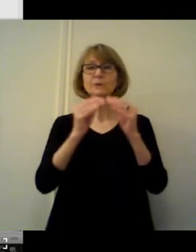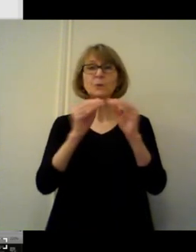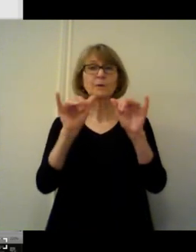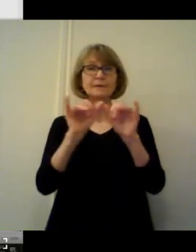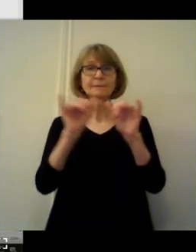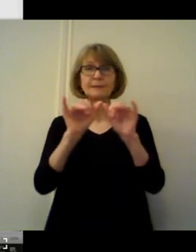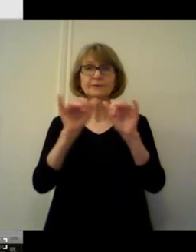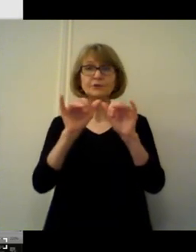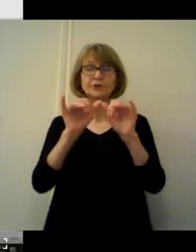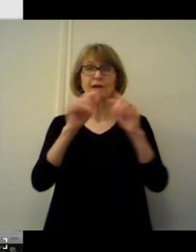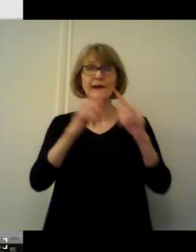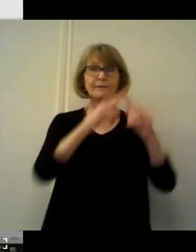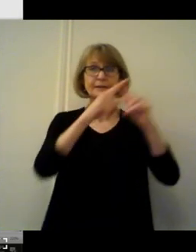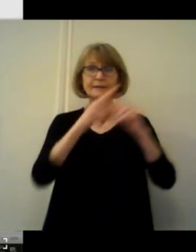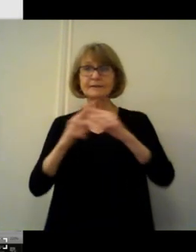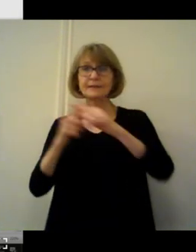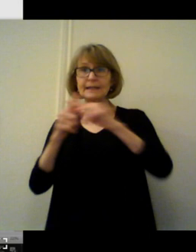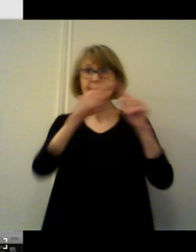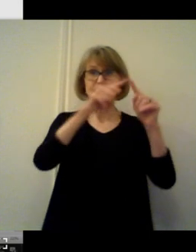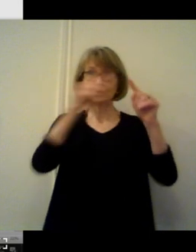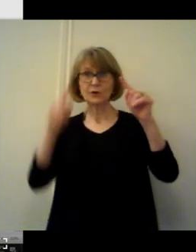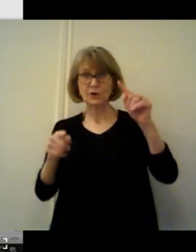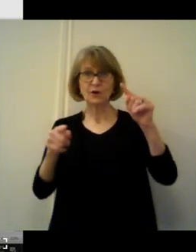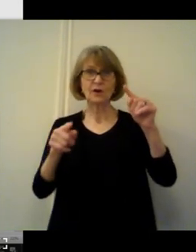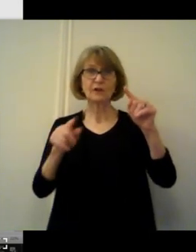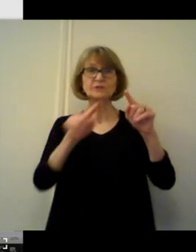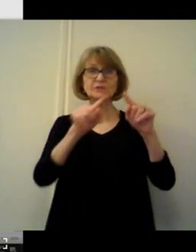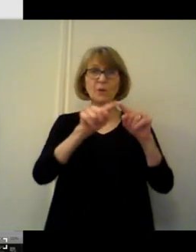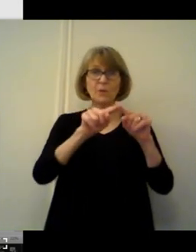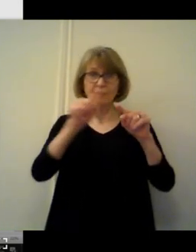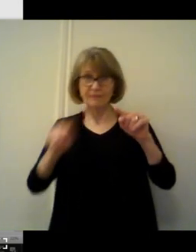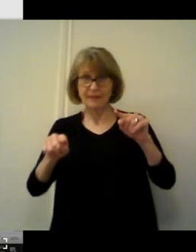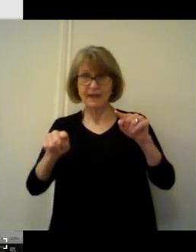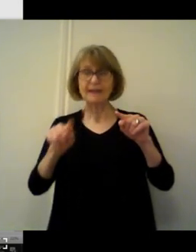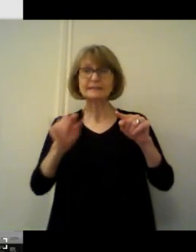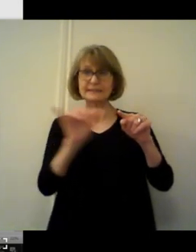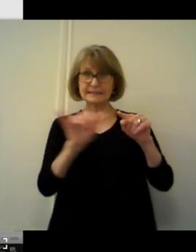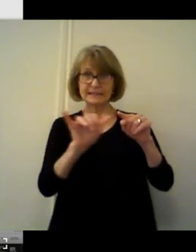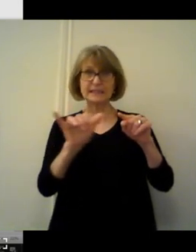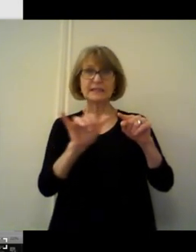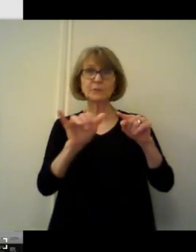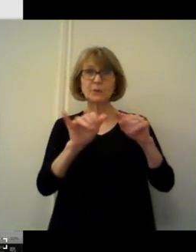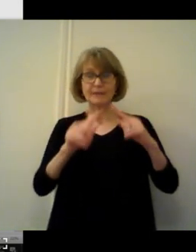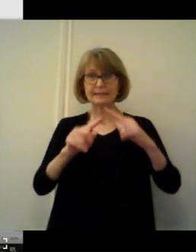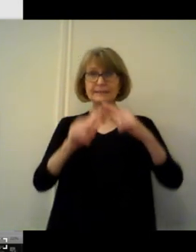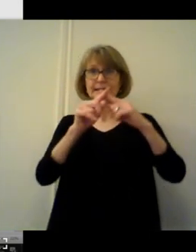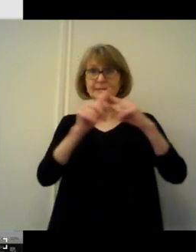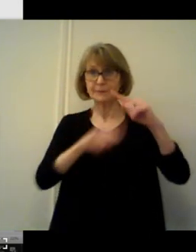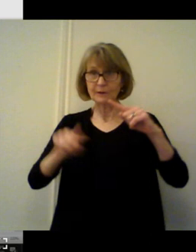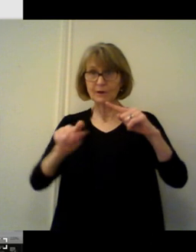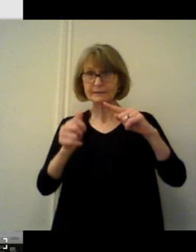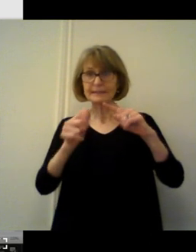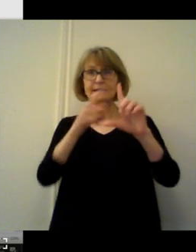arc. So that means the central angle is equal to this one. So if this one were 10, this intercepted arc would be 10. But what about